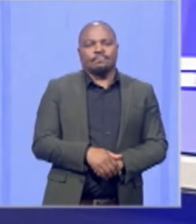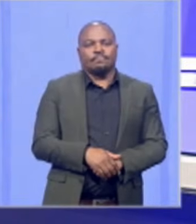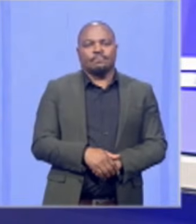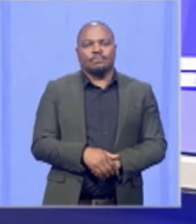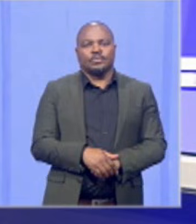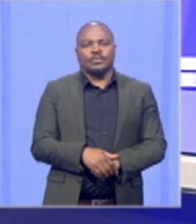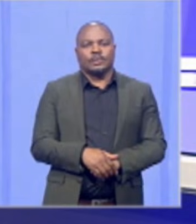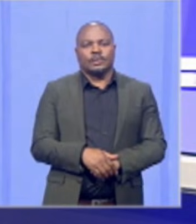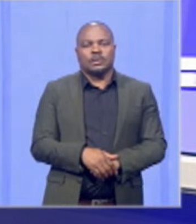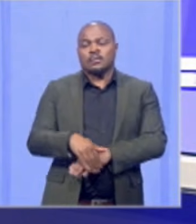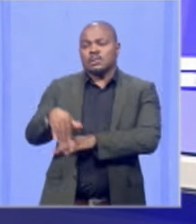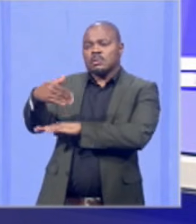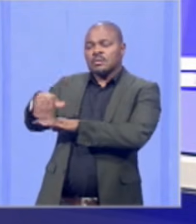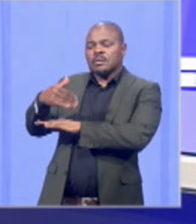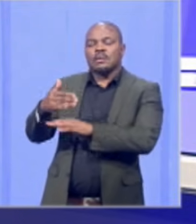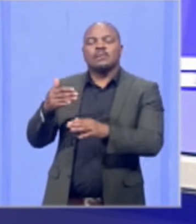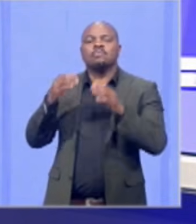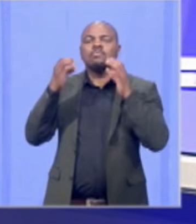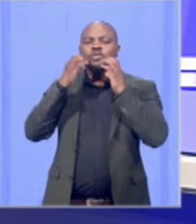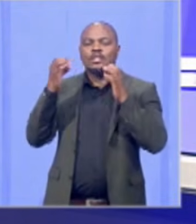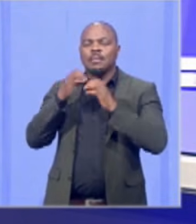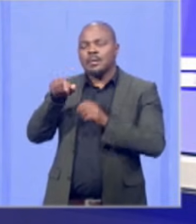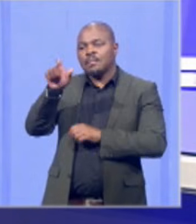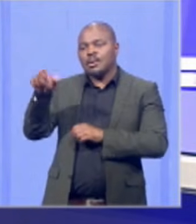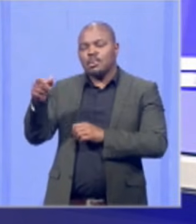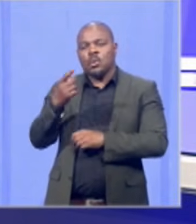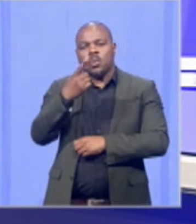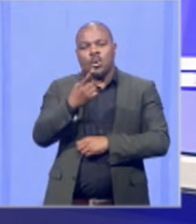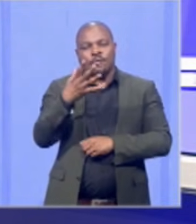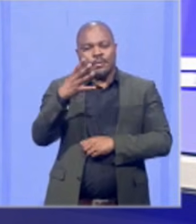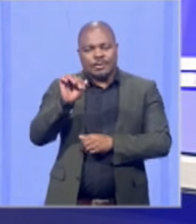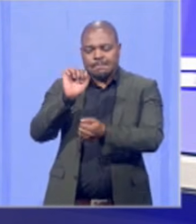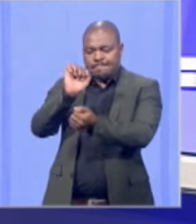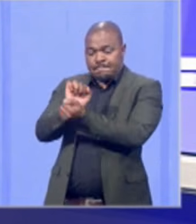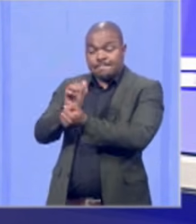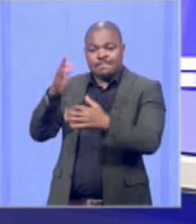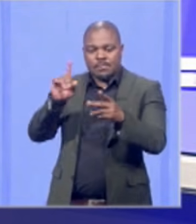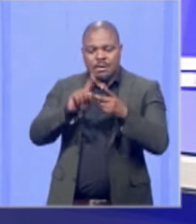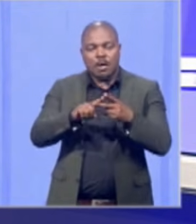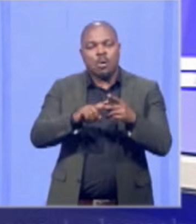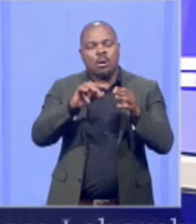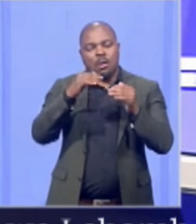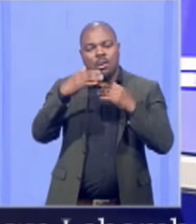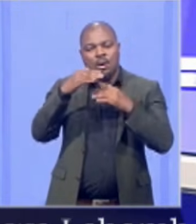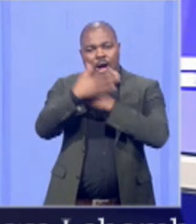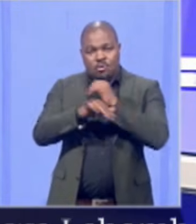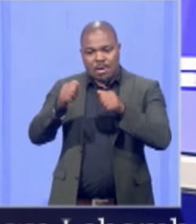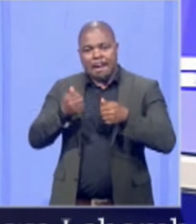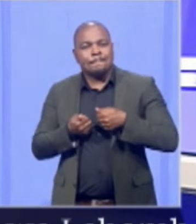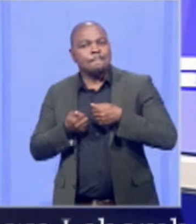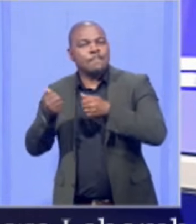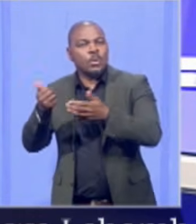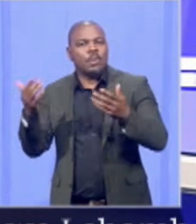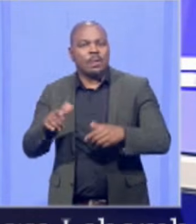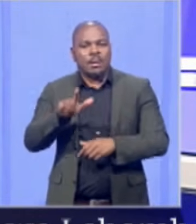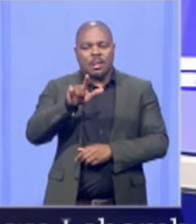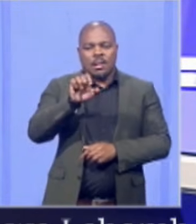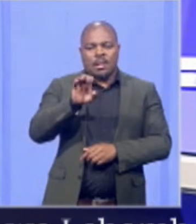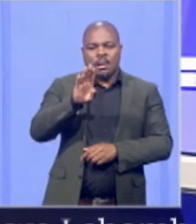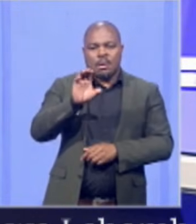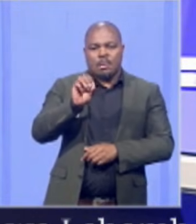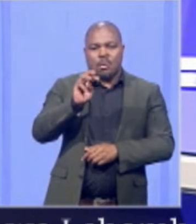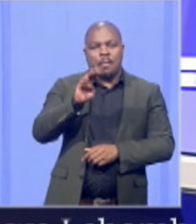Go tshwerwe baditšhaba ba naga ya Mozambique ba le 150 le go busediwa kwa nageng eo kwa molelwaneng wa Lebombo kwa